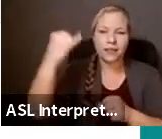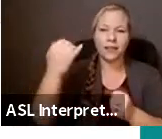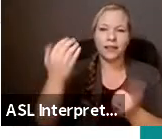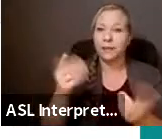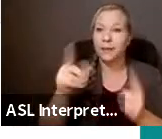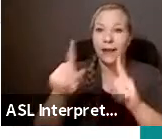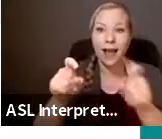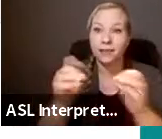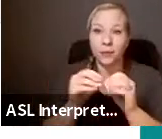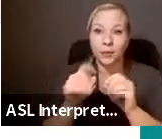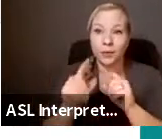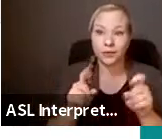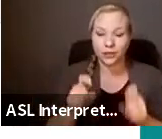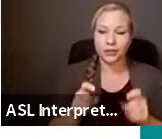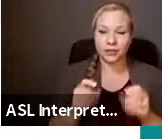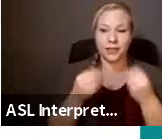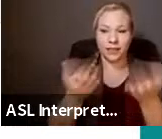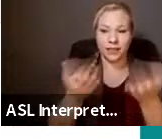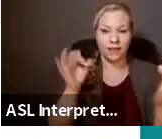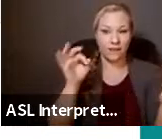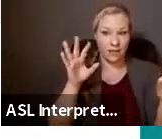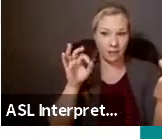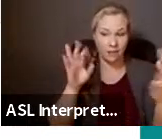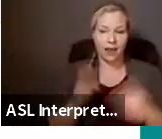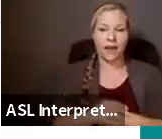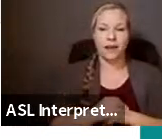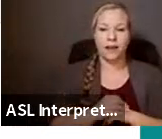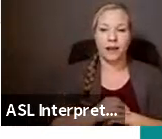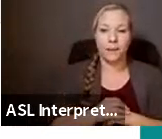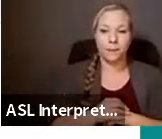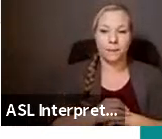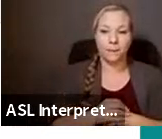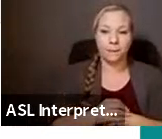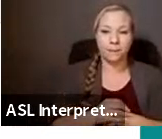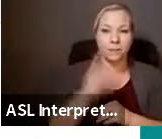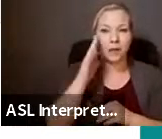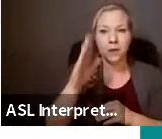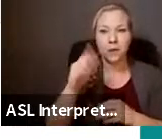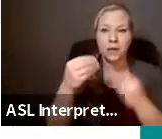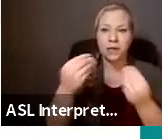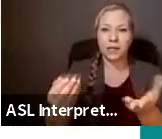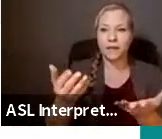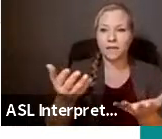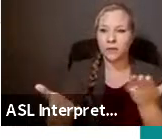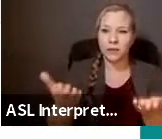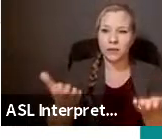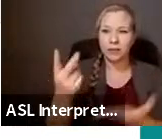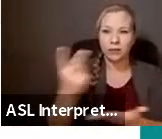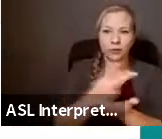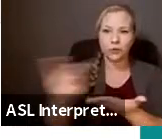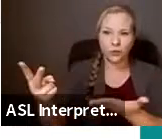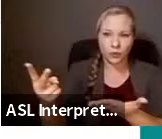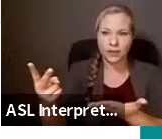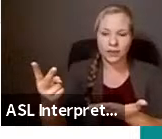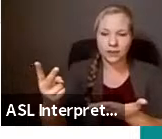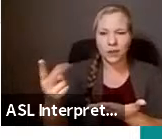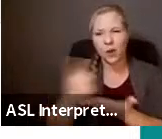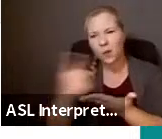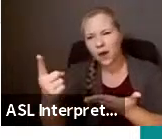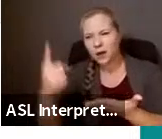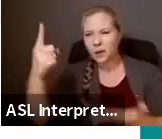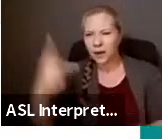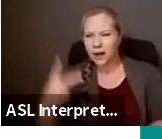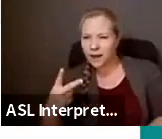to, and give us some more feedbacks. And we'll give you like maybe 2 weeks. Does that sound good? A week and a half? What's